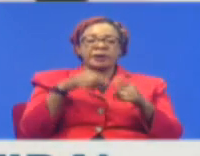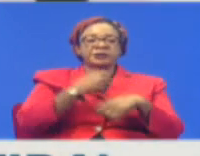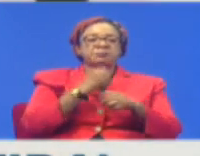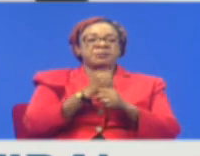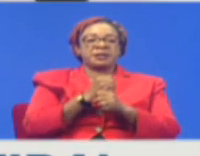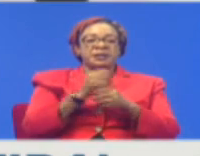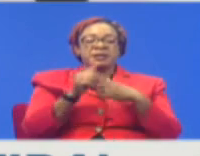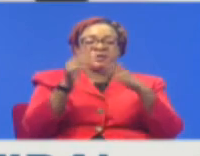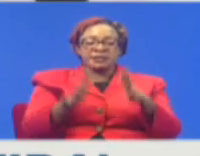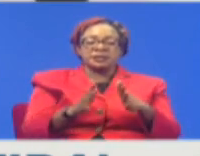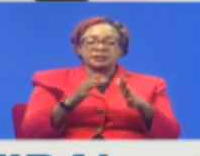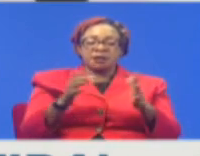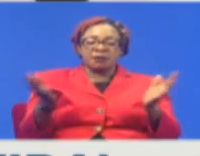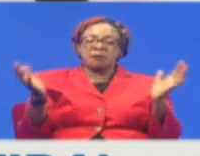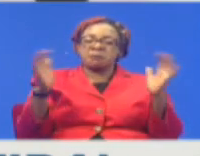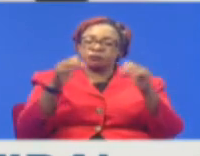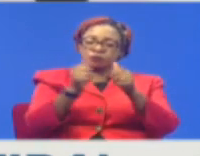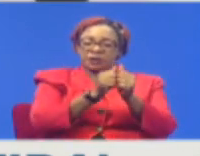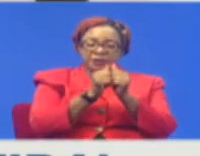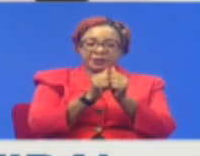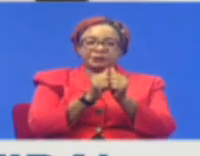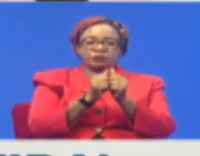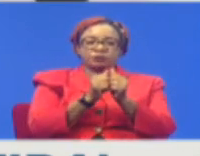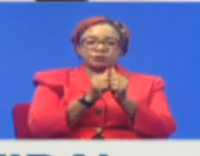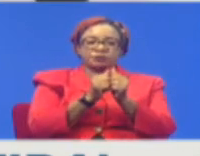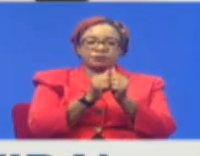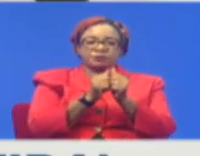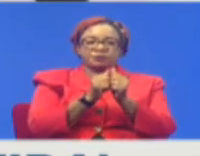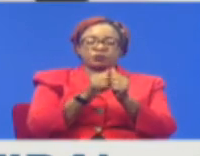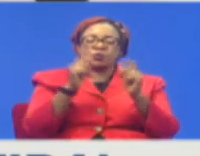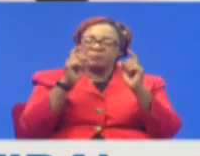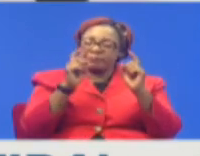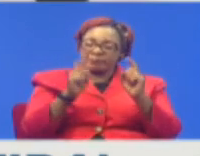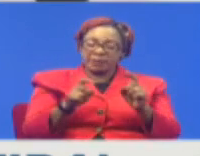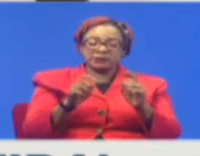gather together to betray Kenyans. We must